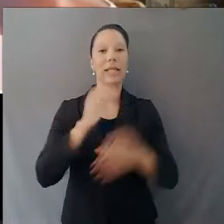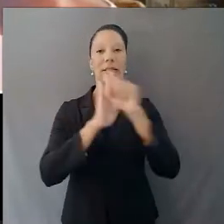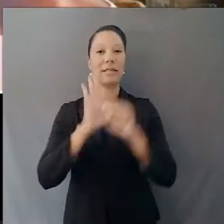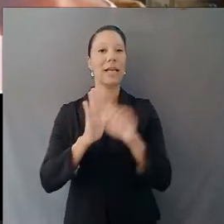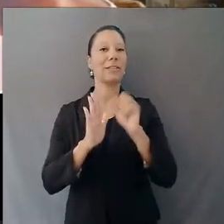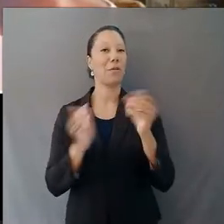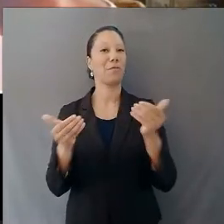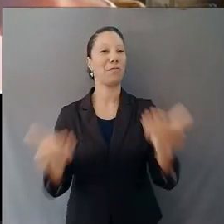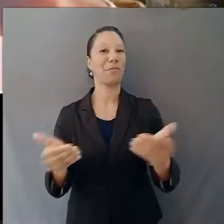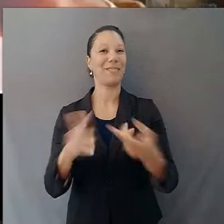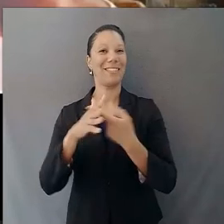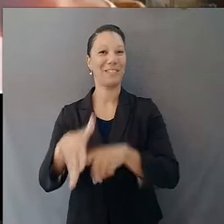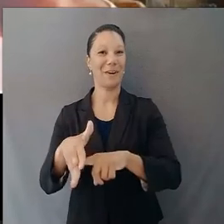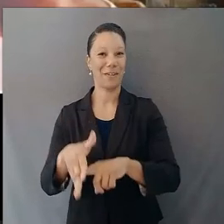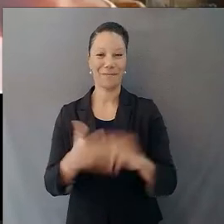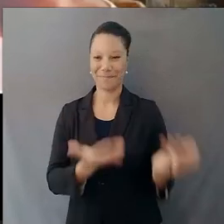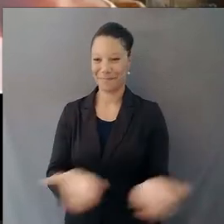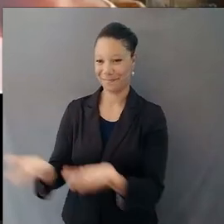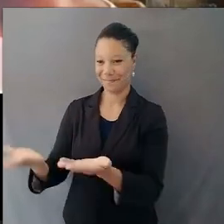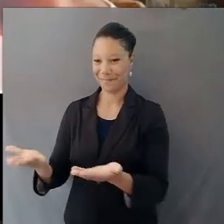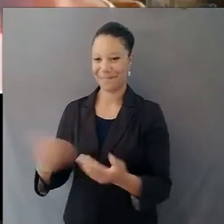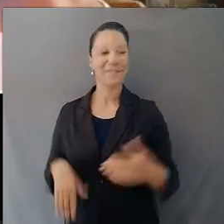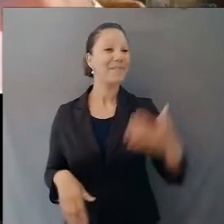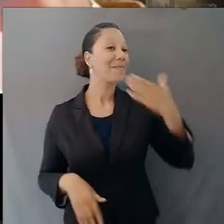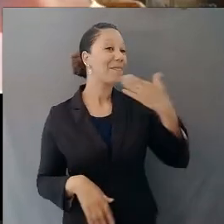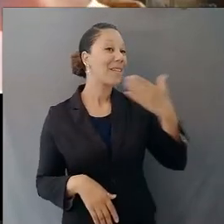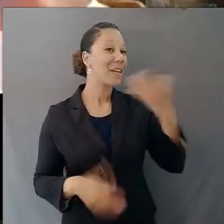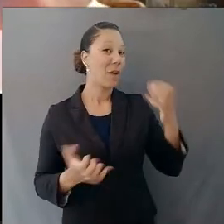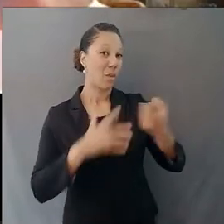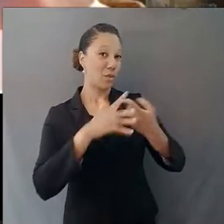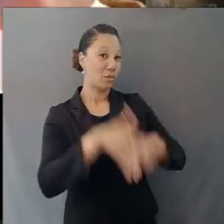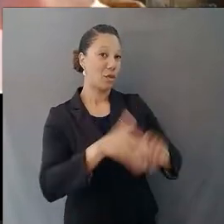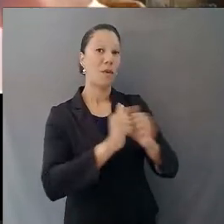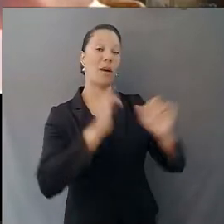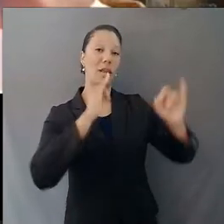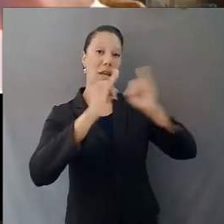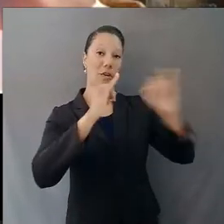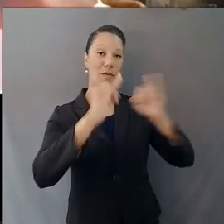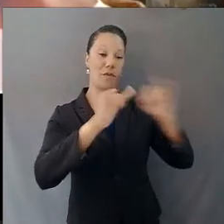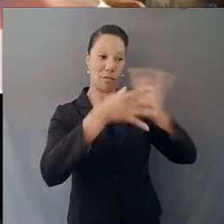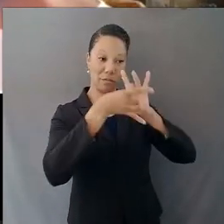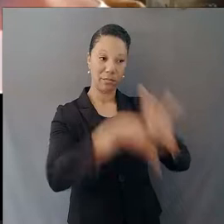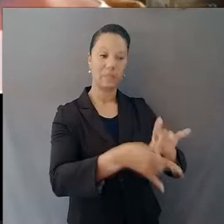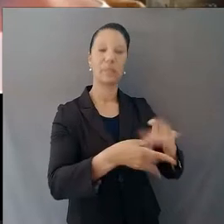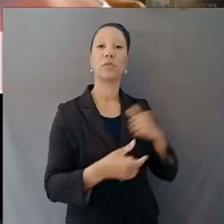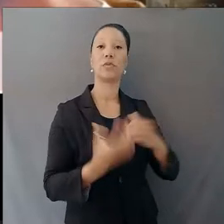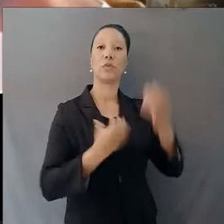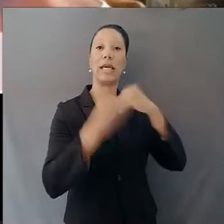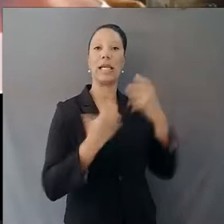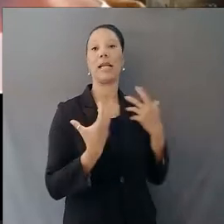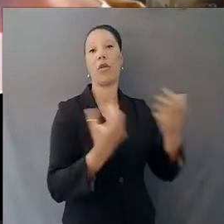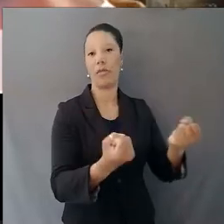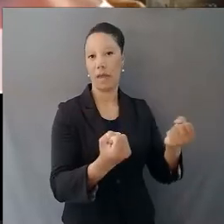Sandy? Thank you, Zanti. In fact, I want to begin with your interview on healthy eating. I know I've